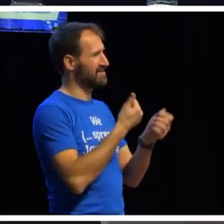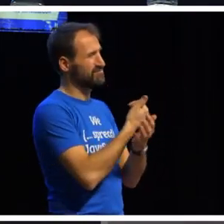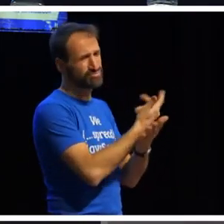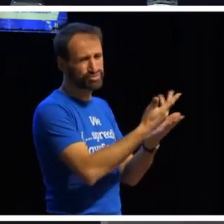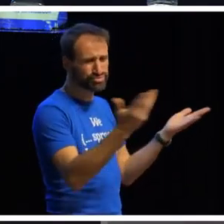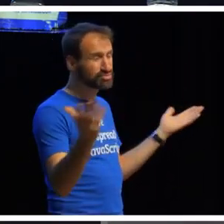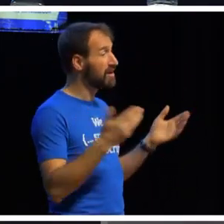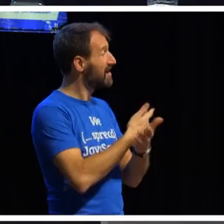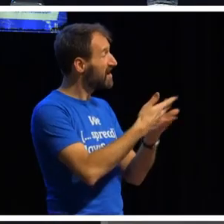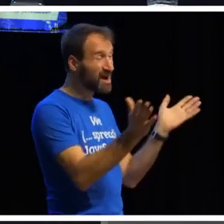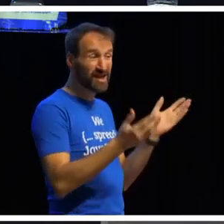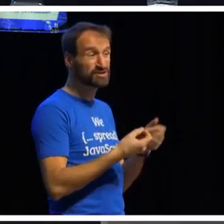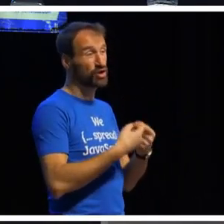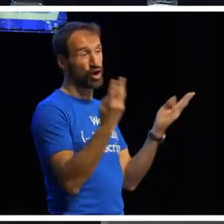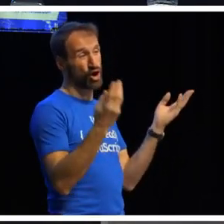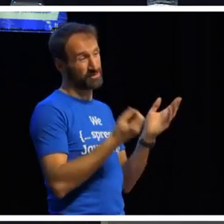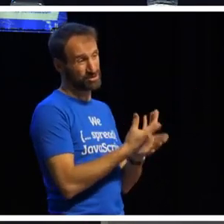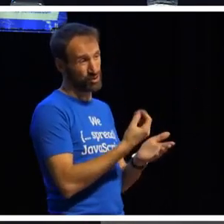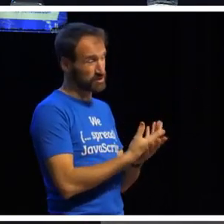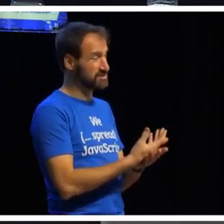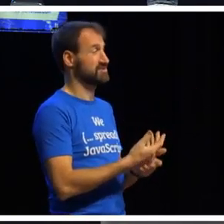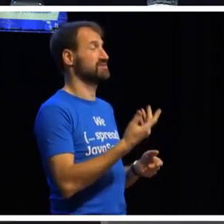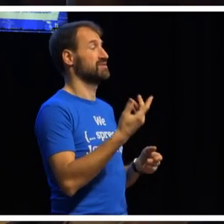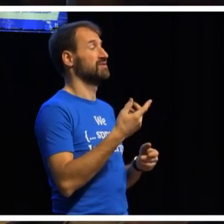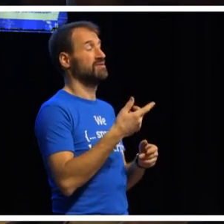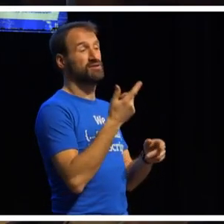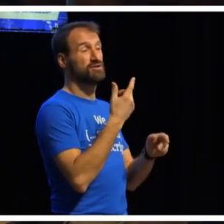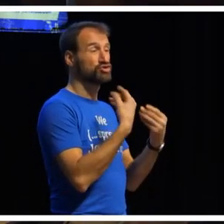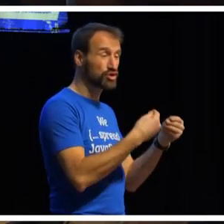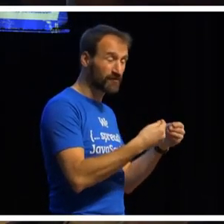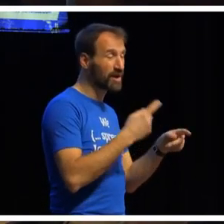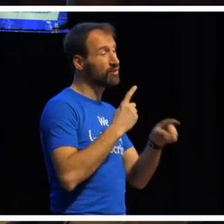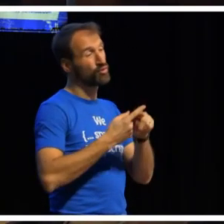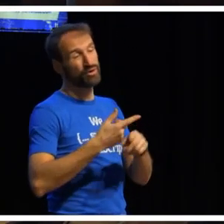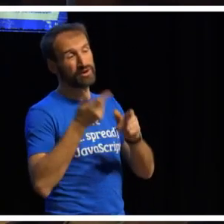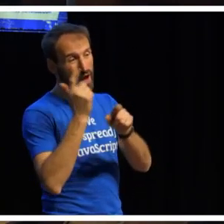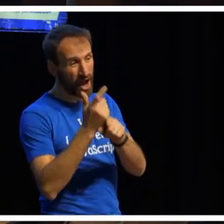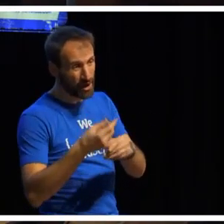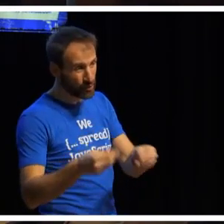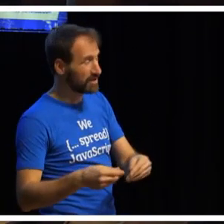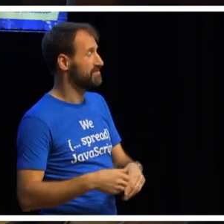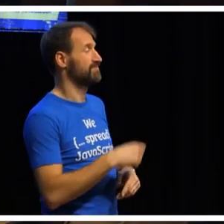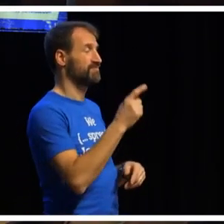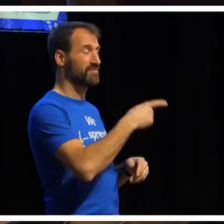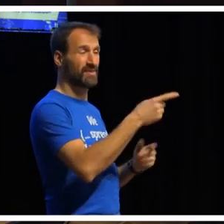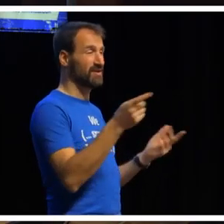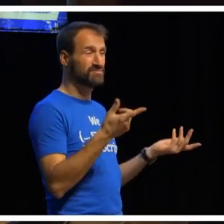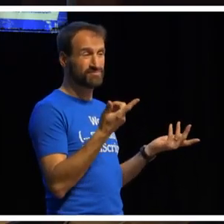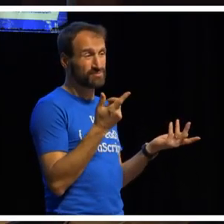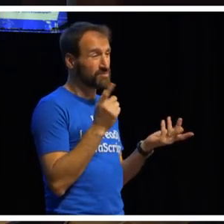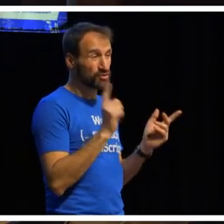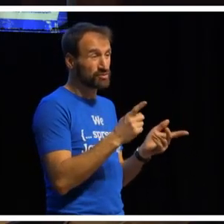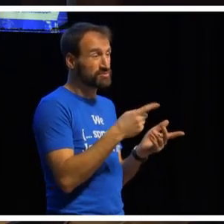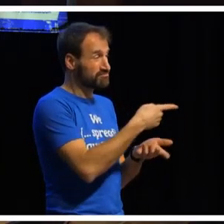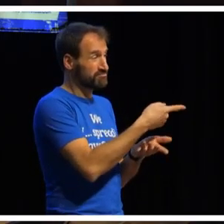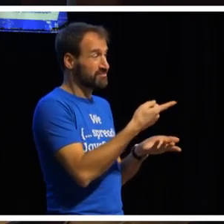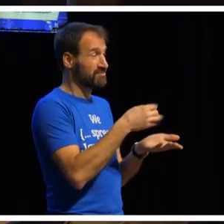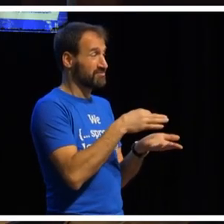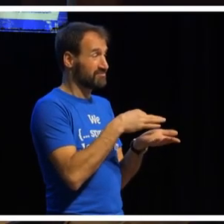source, software, hardware, even documentation. And I basically, I work on this full time, and it's paid for